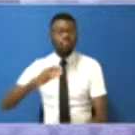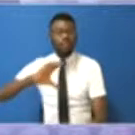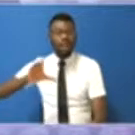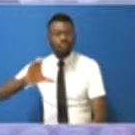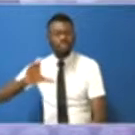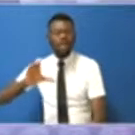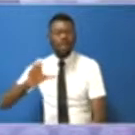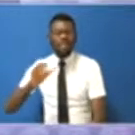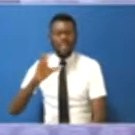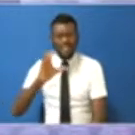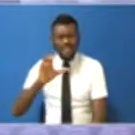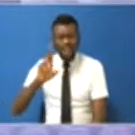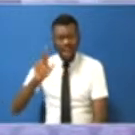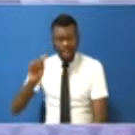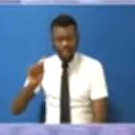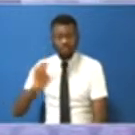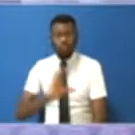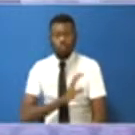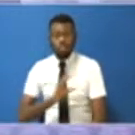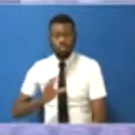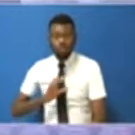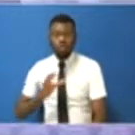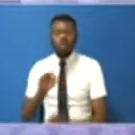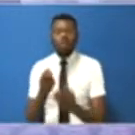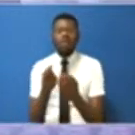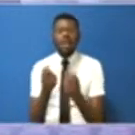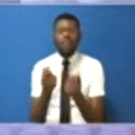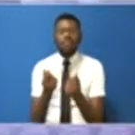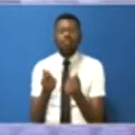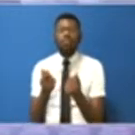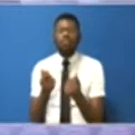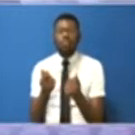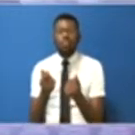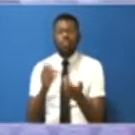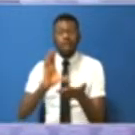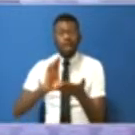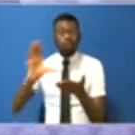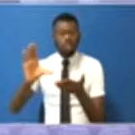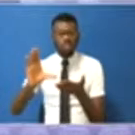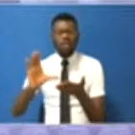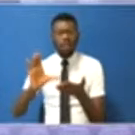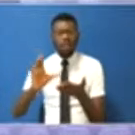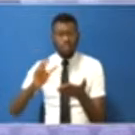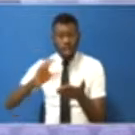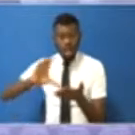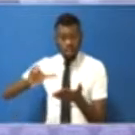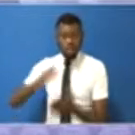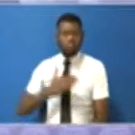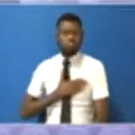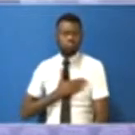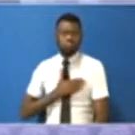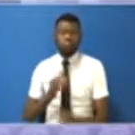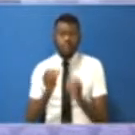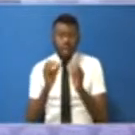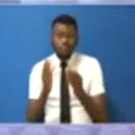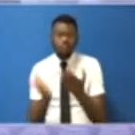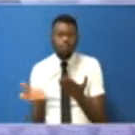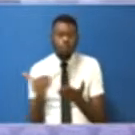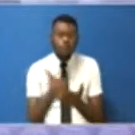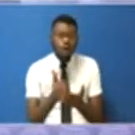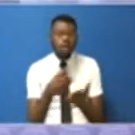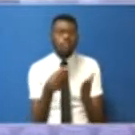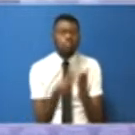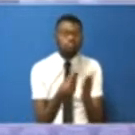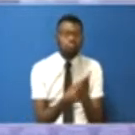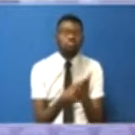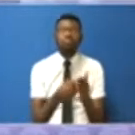reve the cra commission for revenue allocation was giving us brownie points as a county if you collect your own revenue and you don't